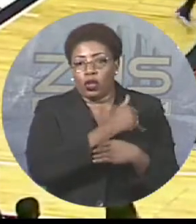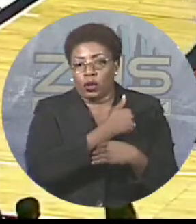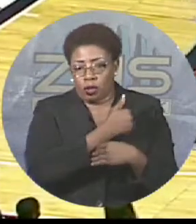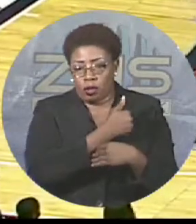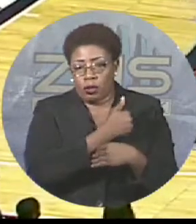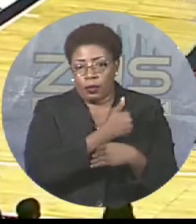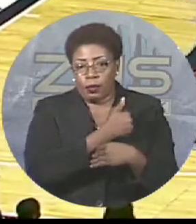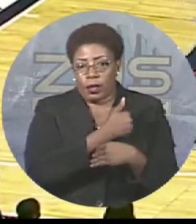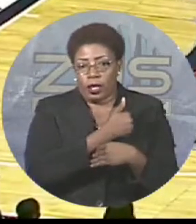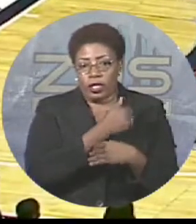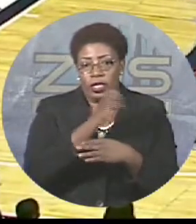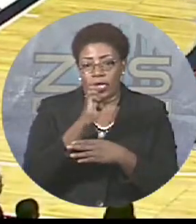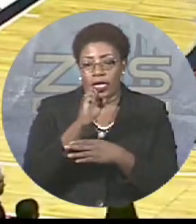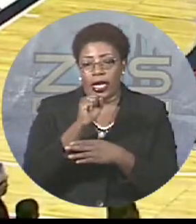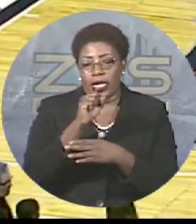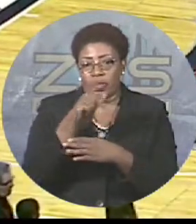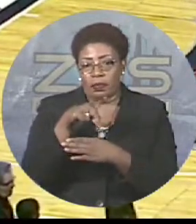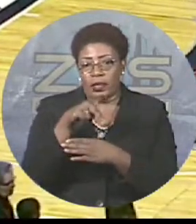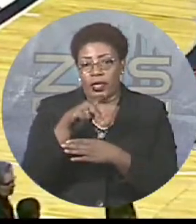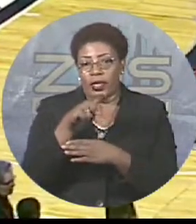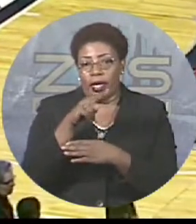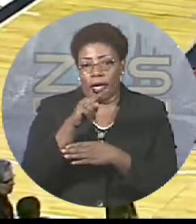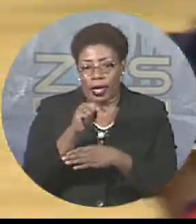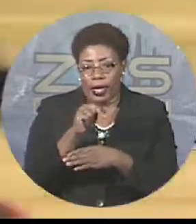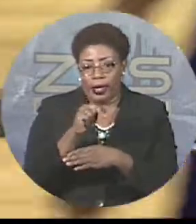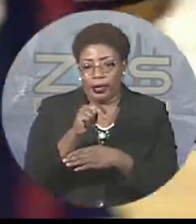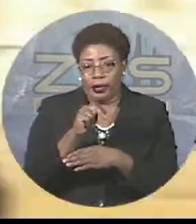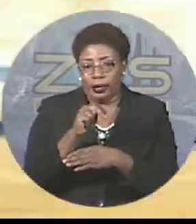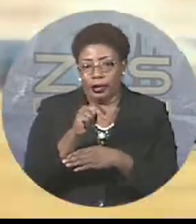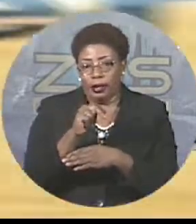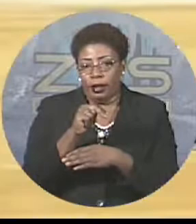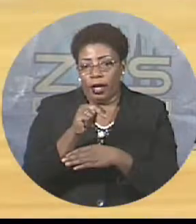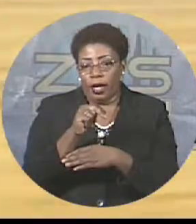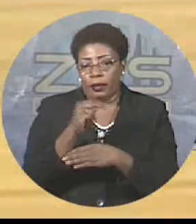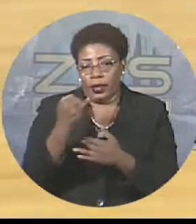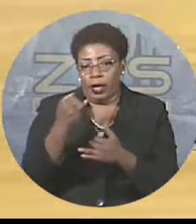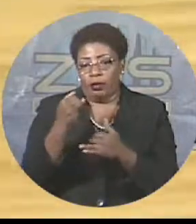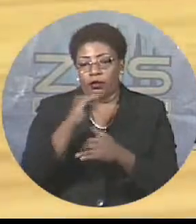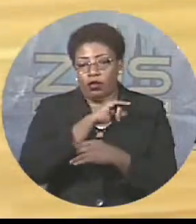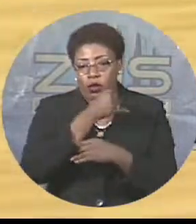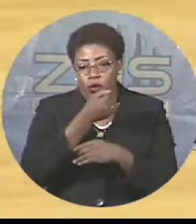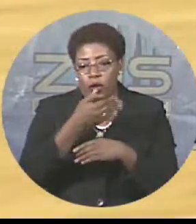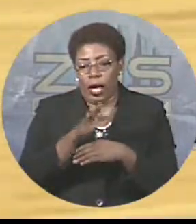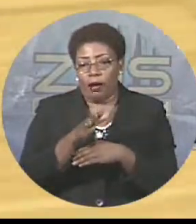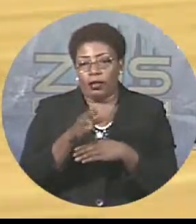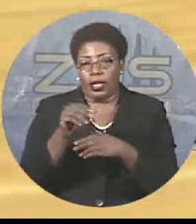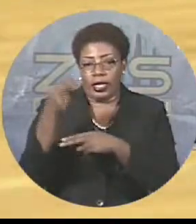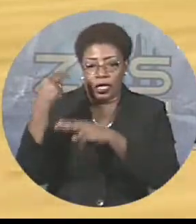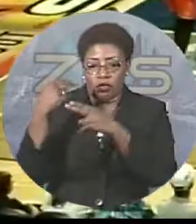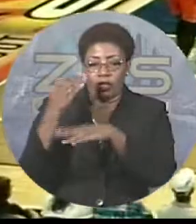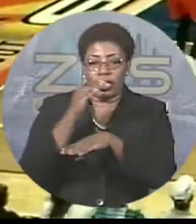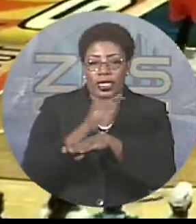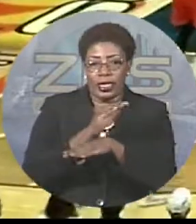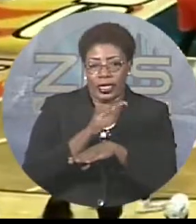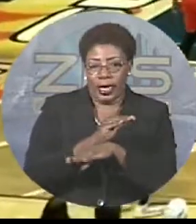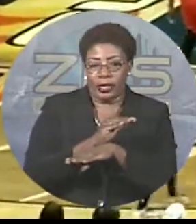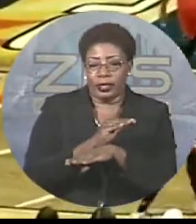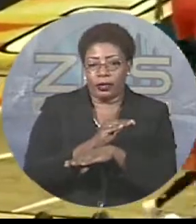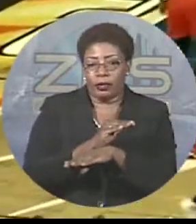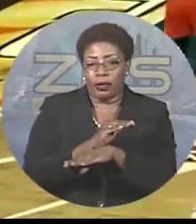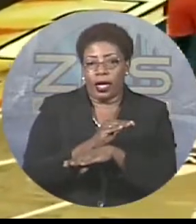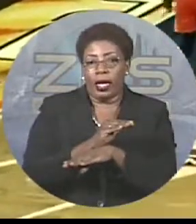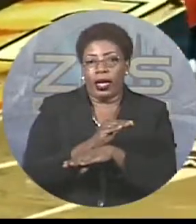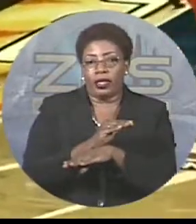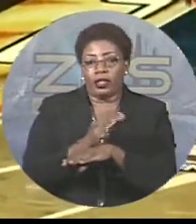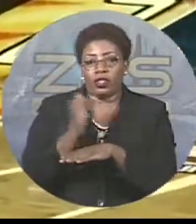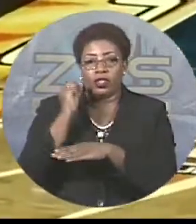the ESPN All WNBA second team. Jones will go after another bit of history tonight in Phoenix, as she